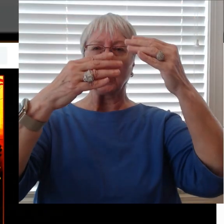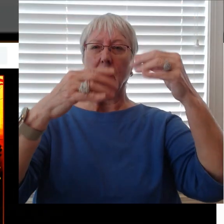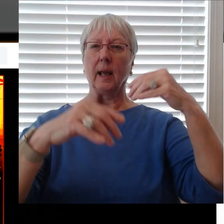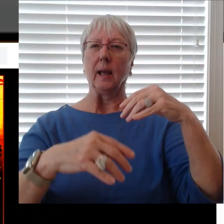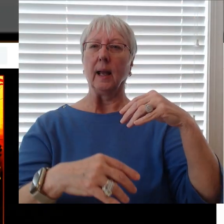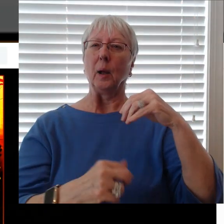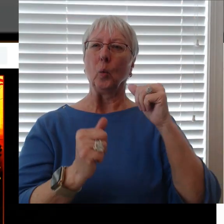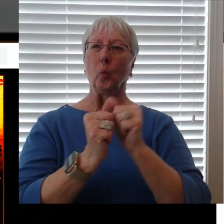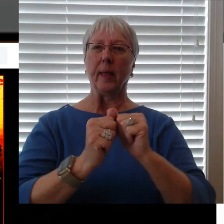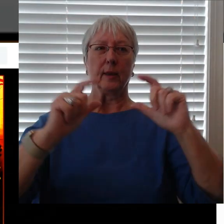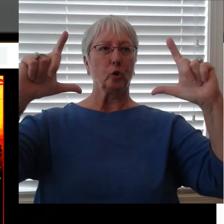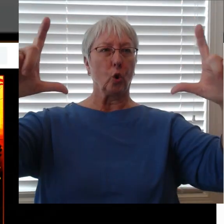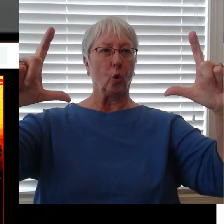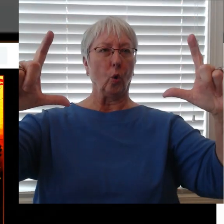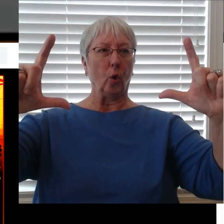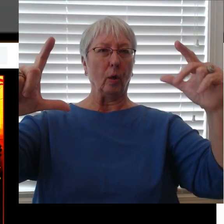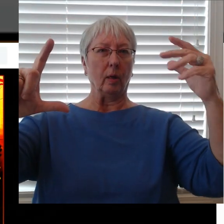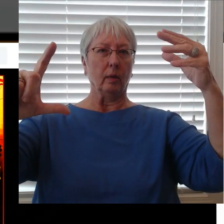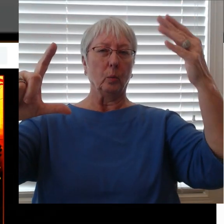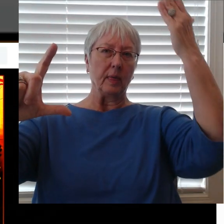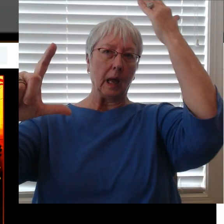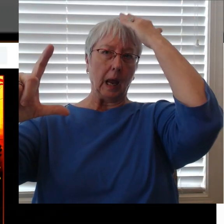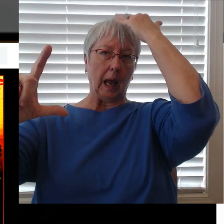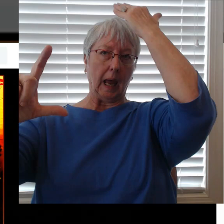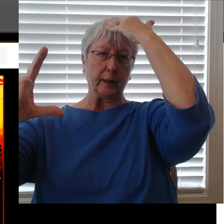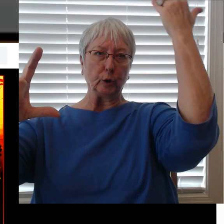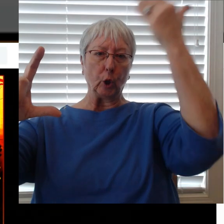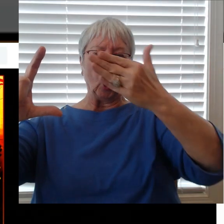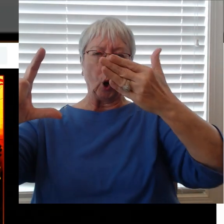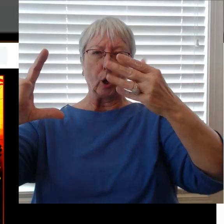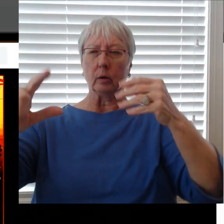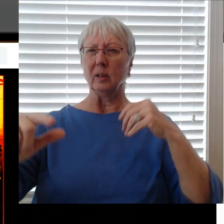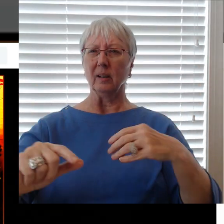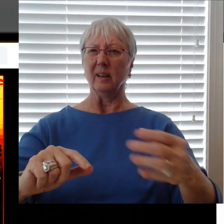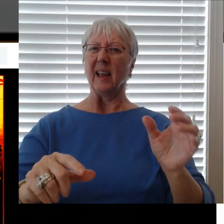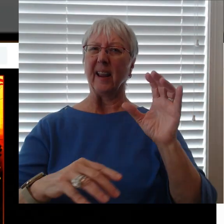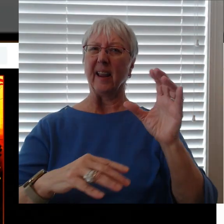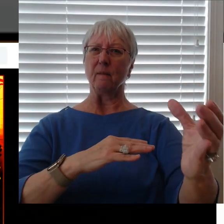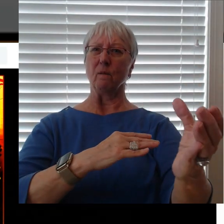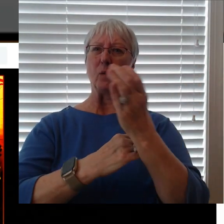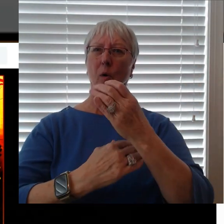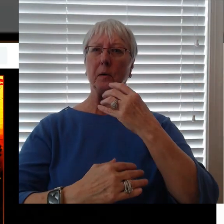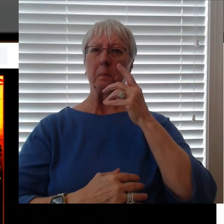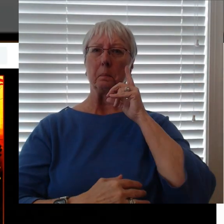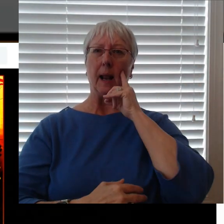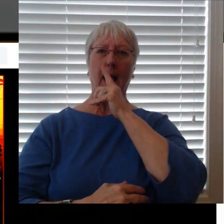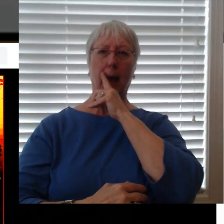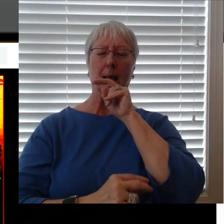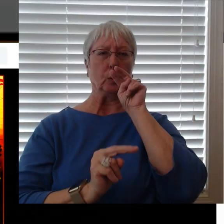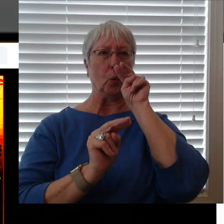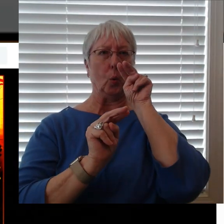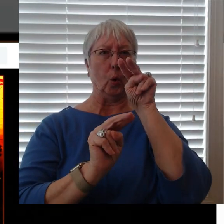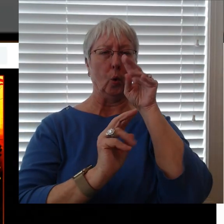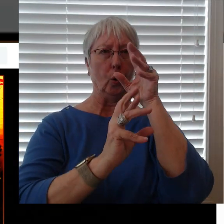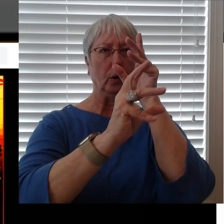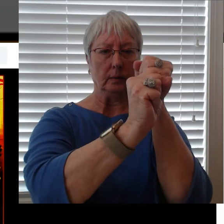also help to force the viewer to look there, even in a vibrantly colorful piece as this.